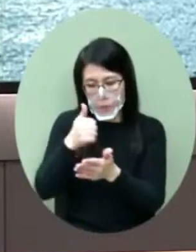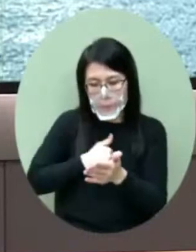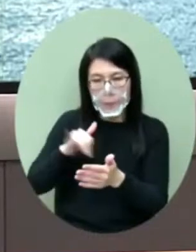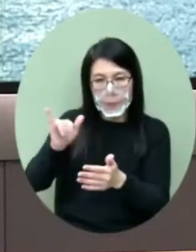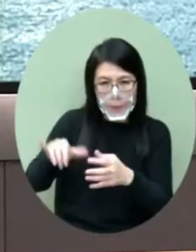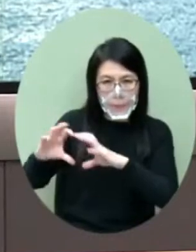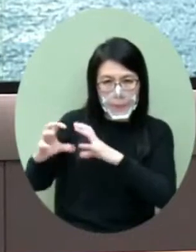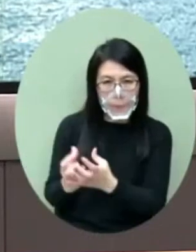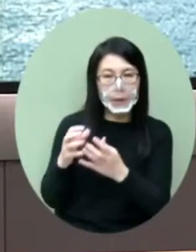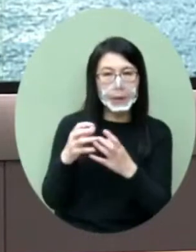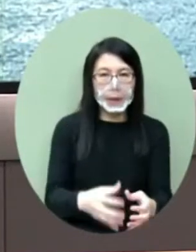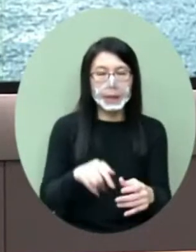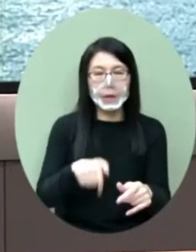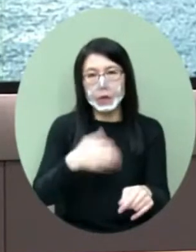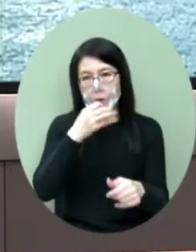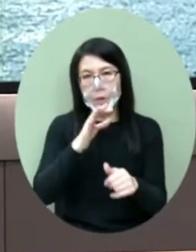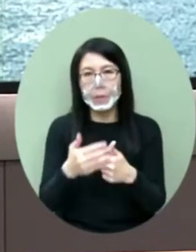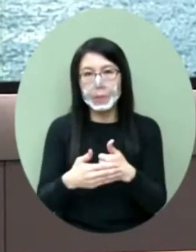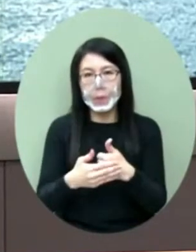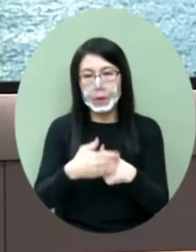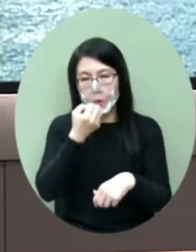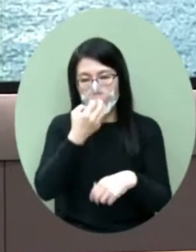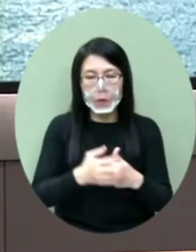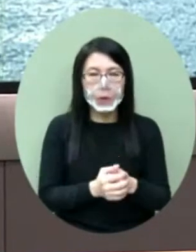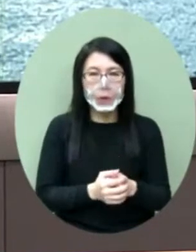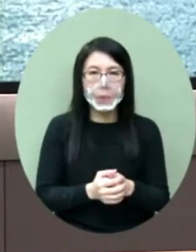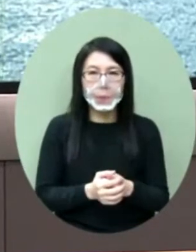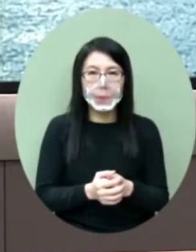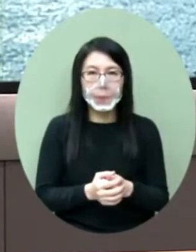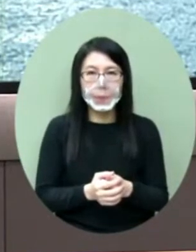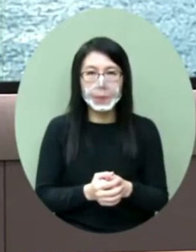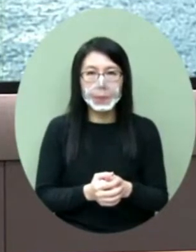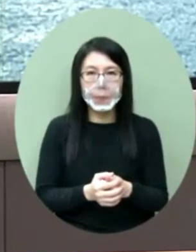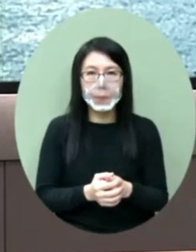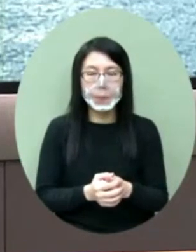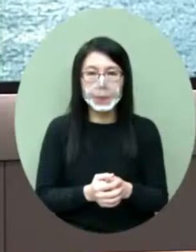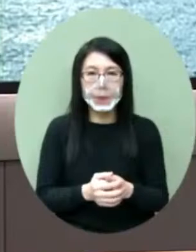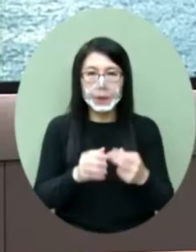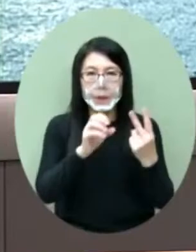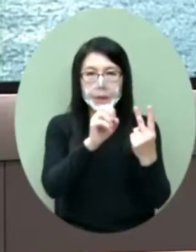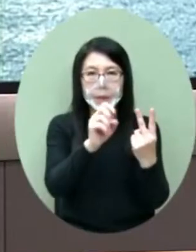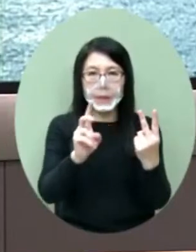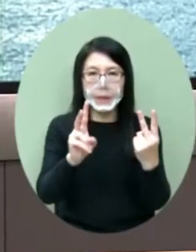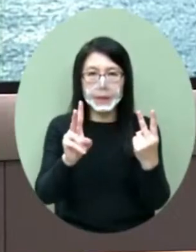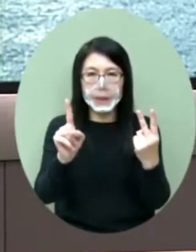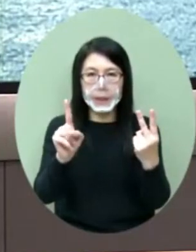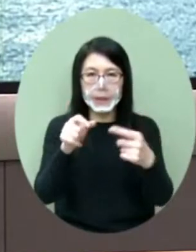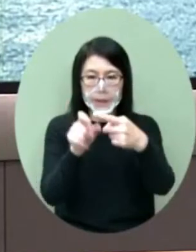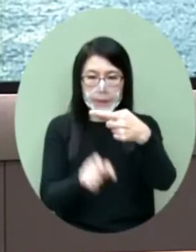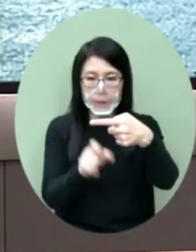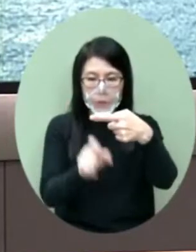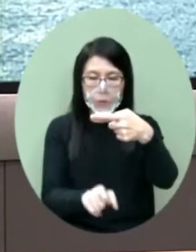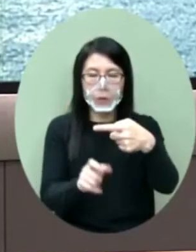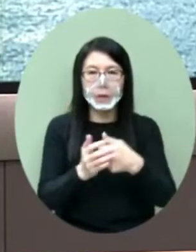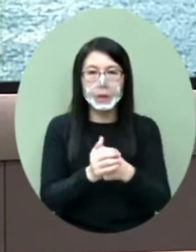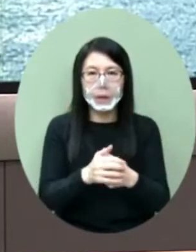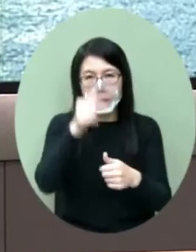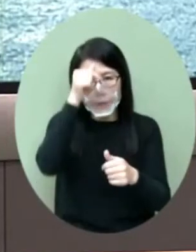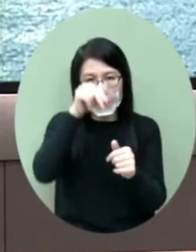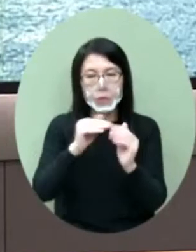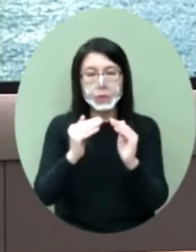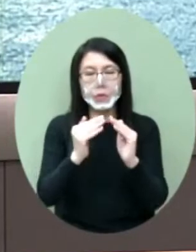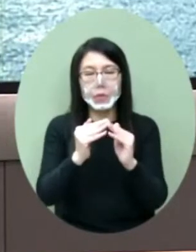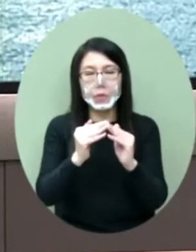medical team TCM experts are eager to come to Hong Kong. In 2021